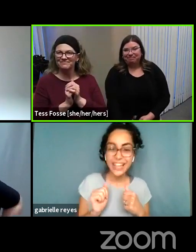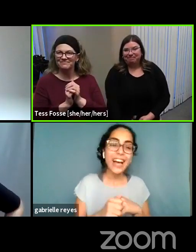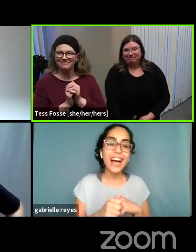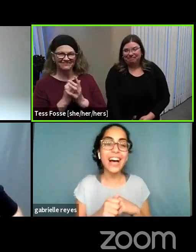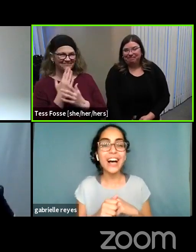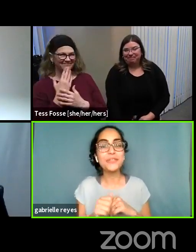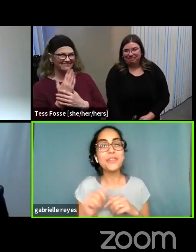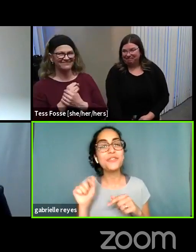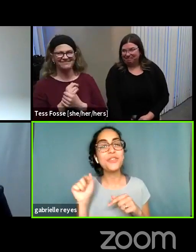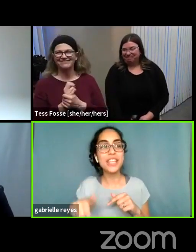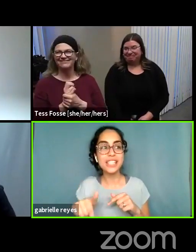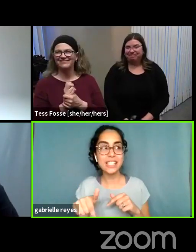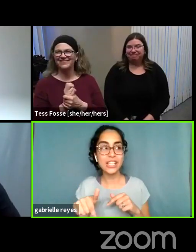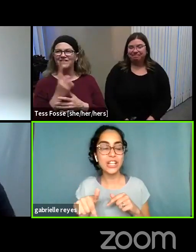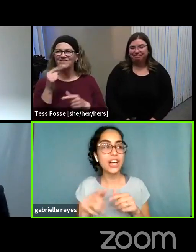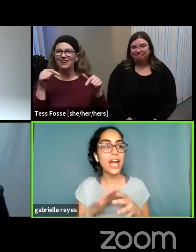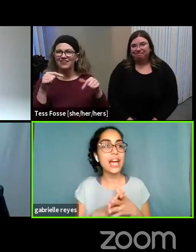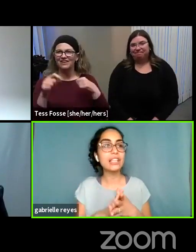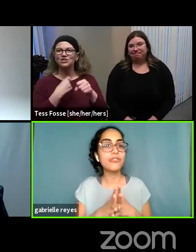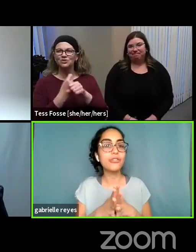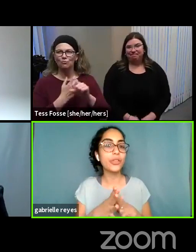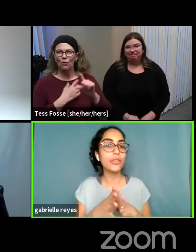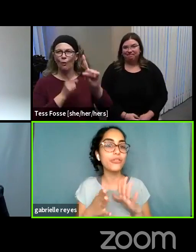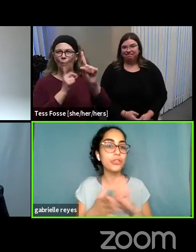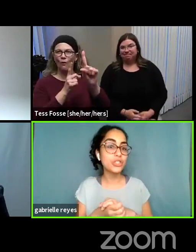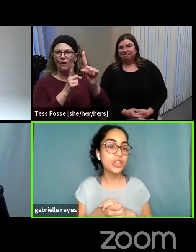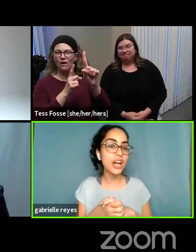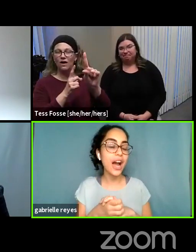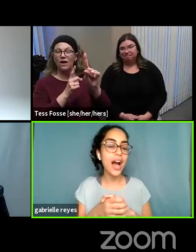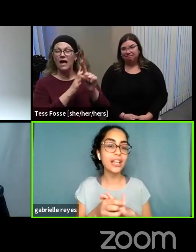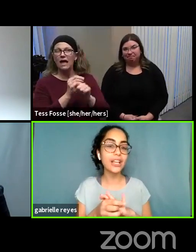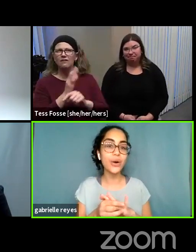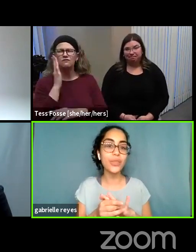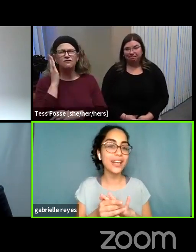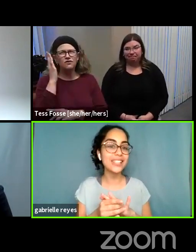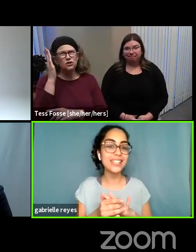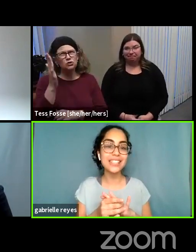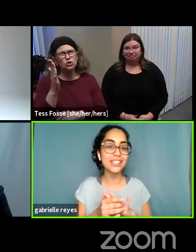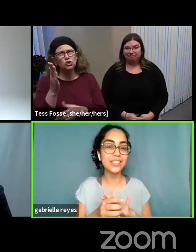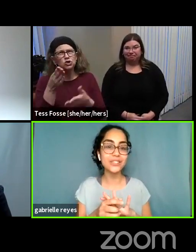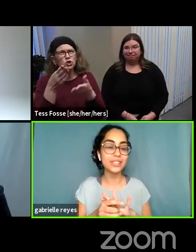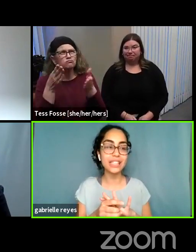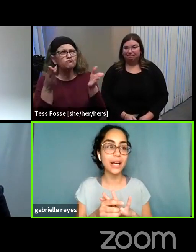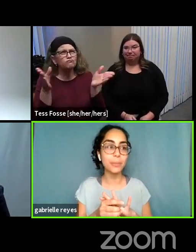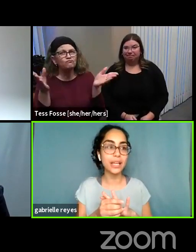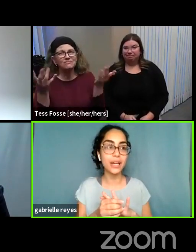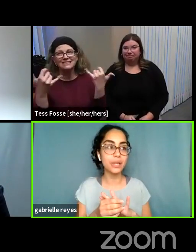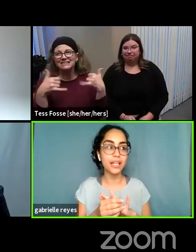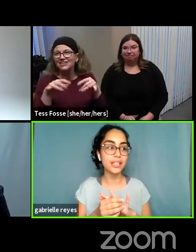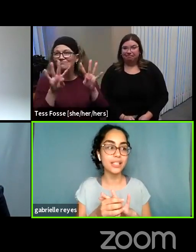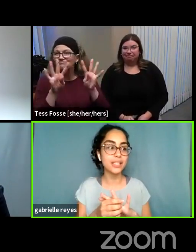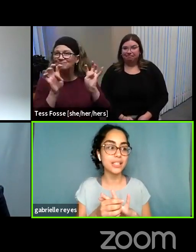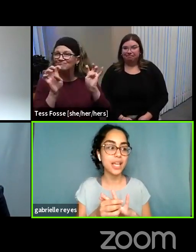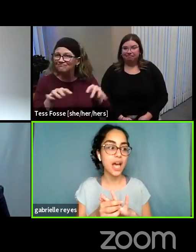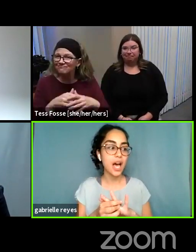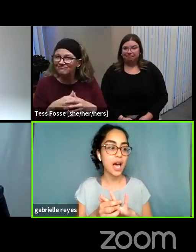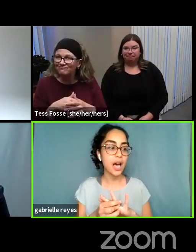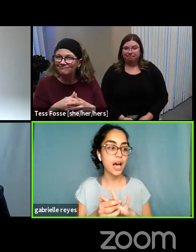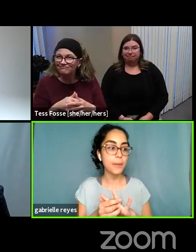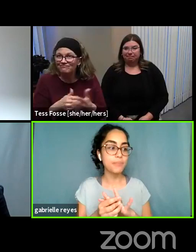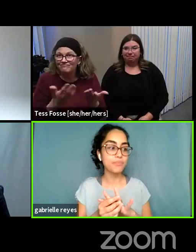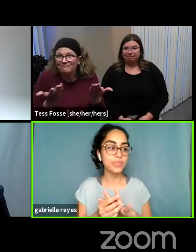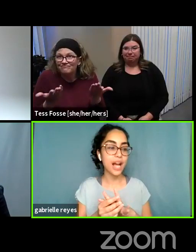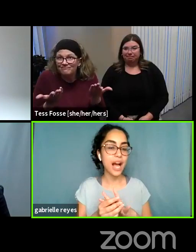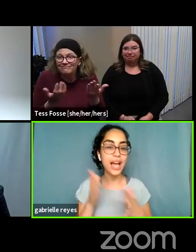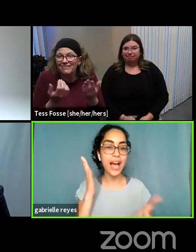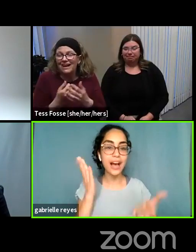you, for this year. And for the future, you know, that's still really up in the air because